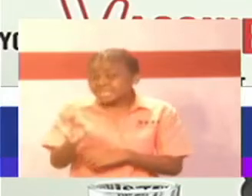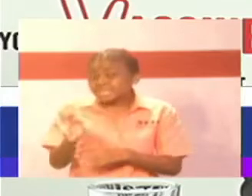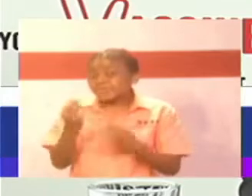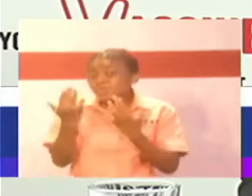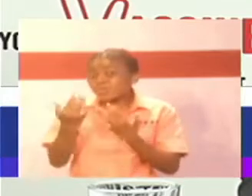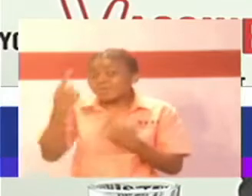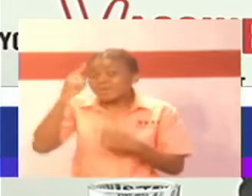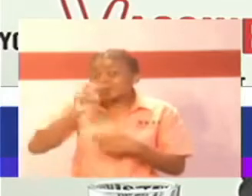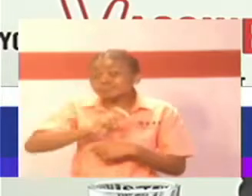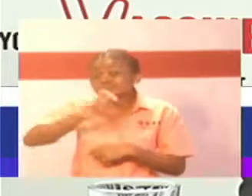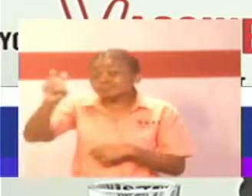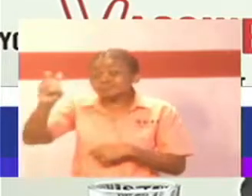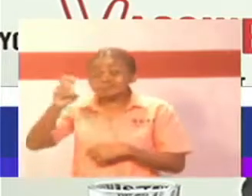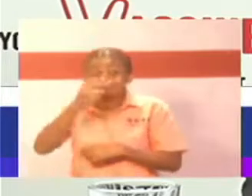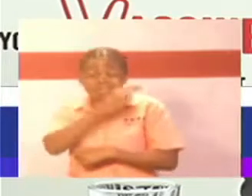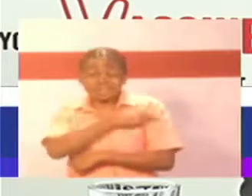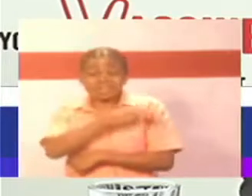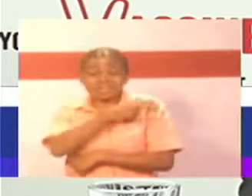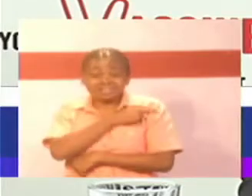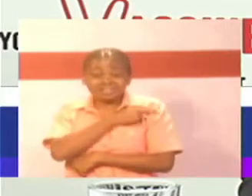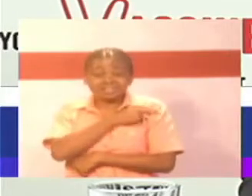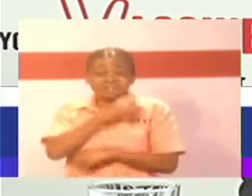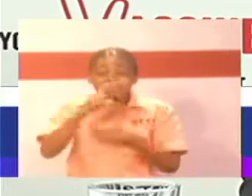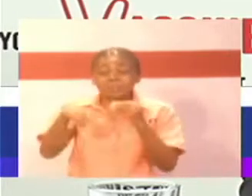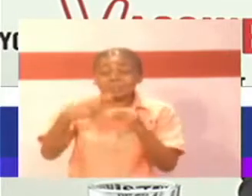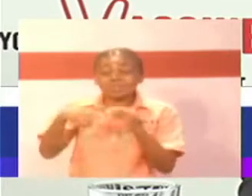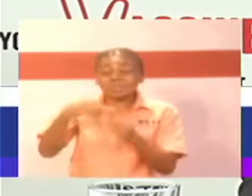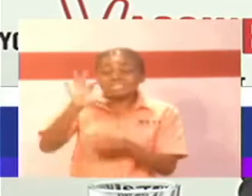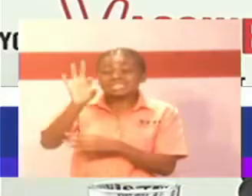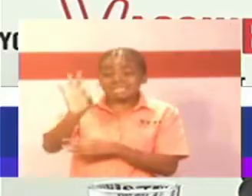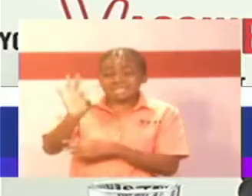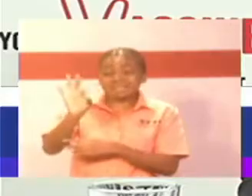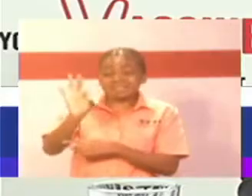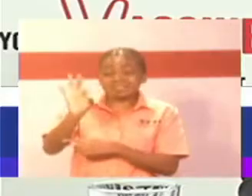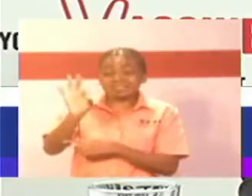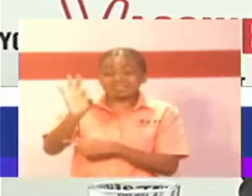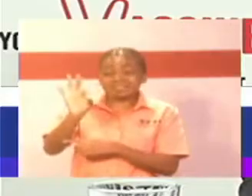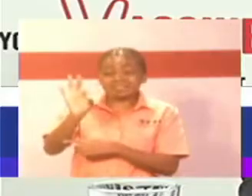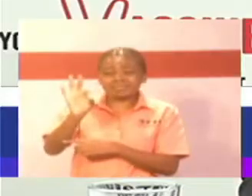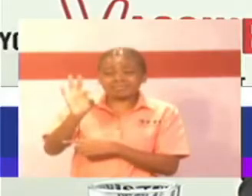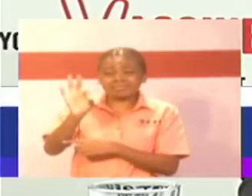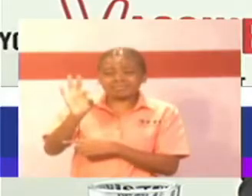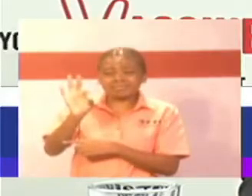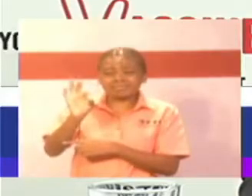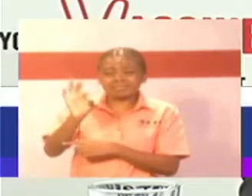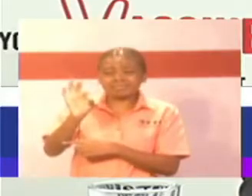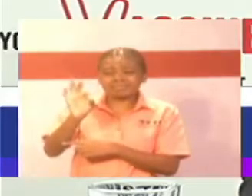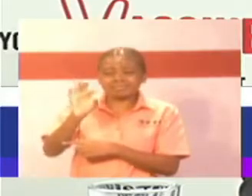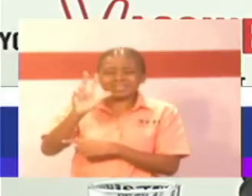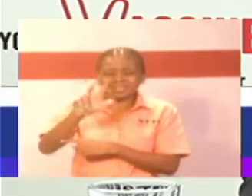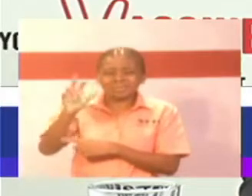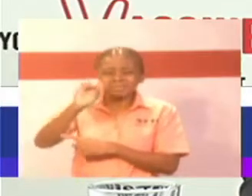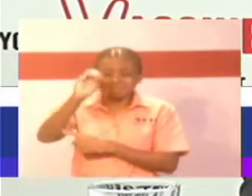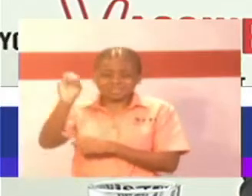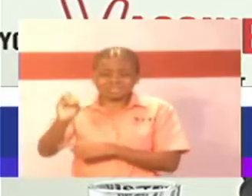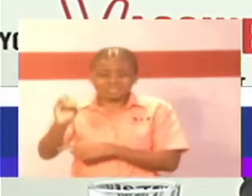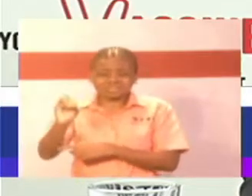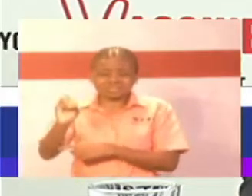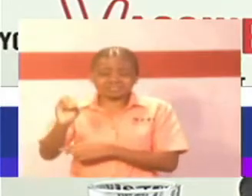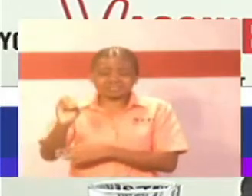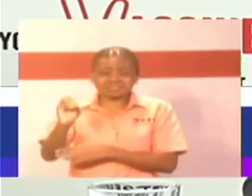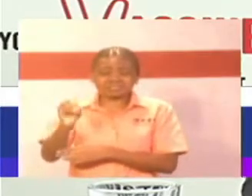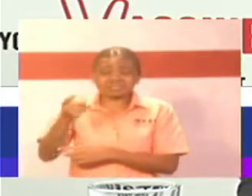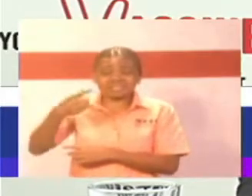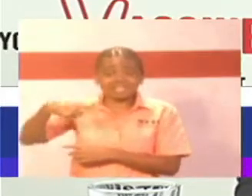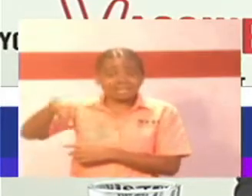Of those, 9 patients, representing 33%, were of ICU or intensive care